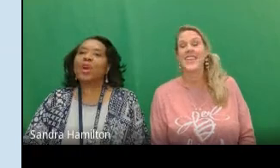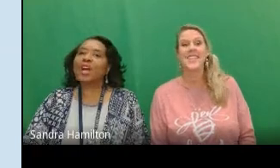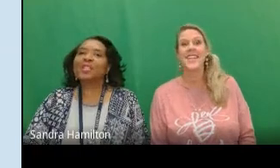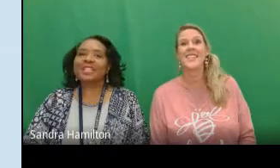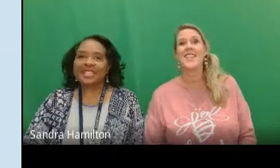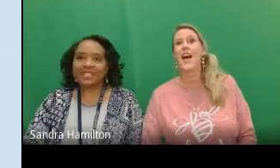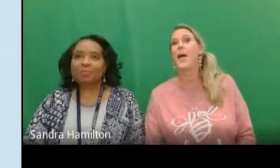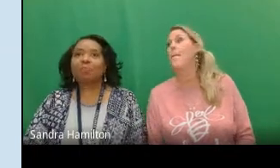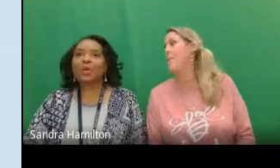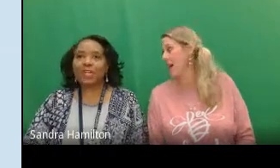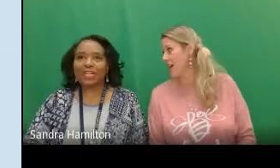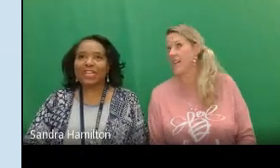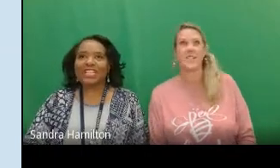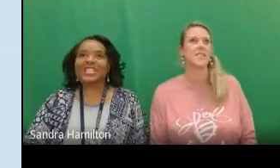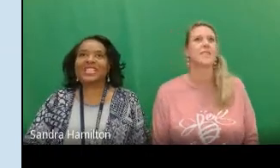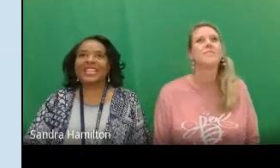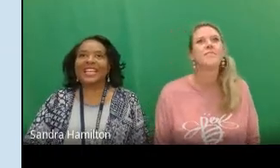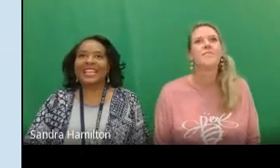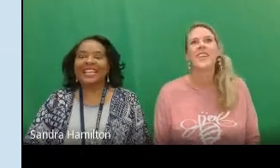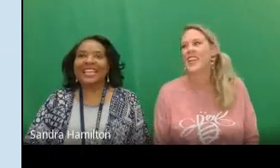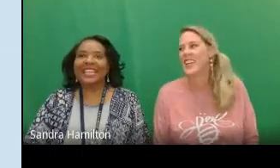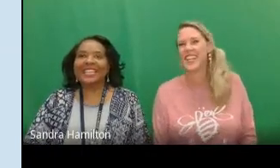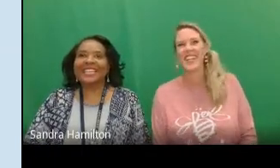And this is The Buzz.